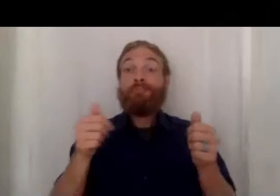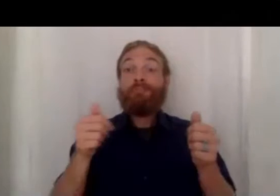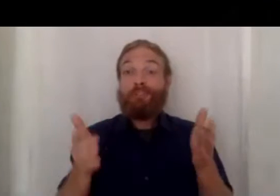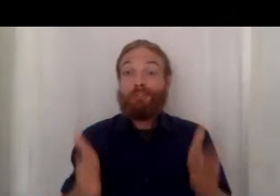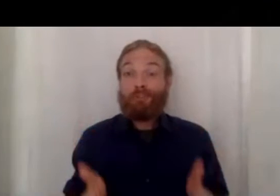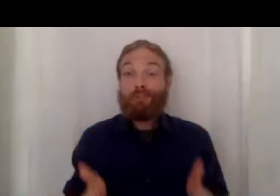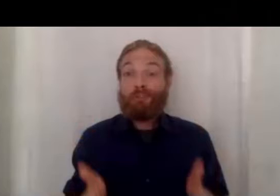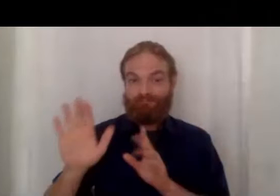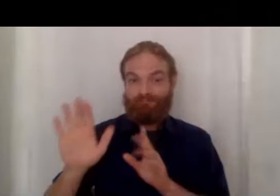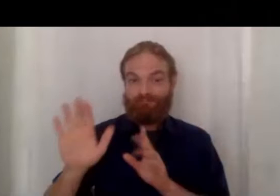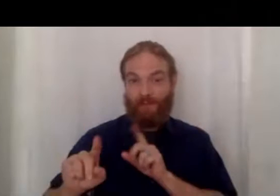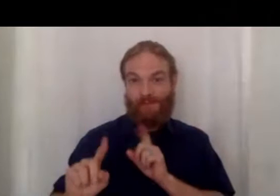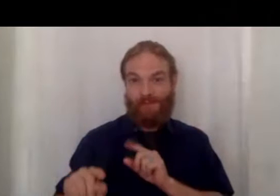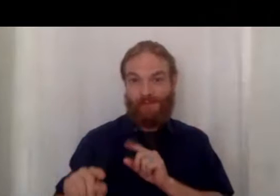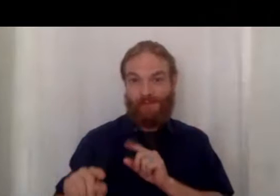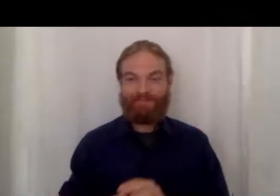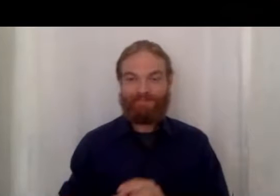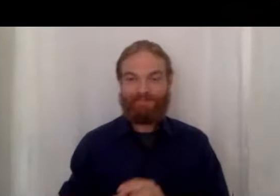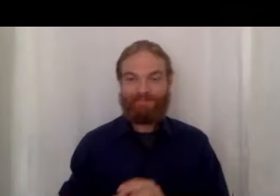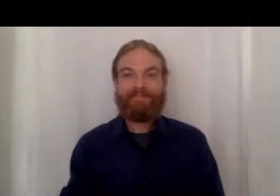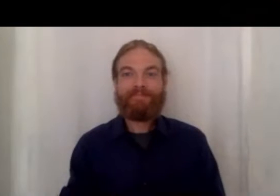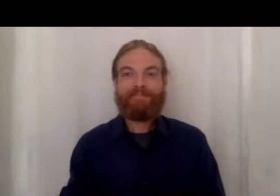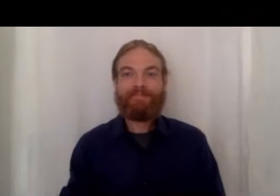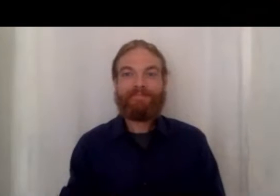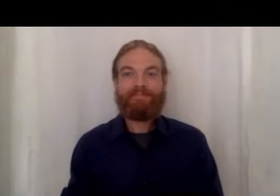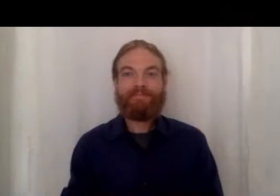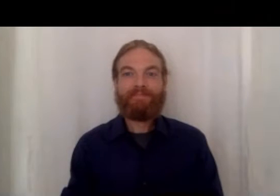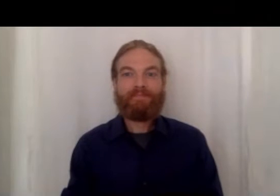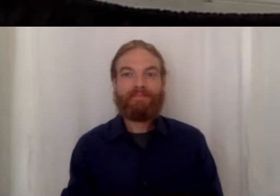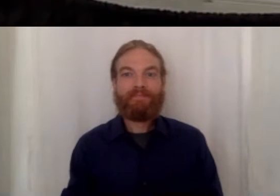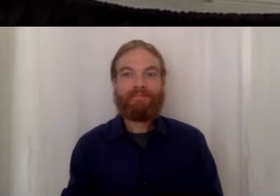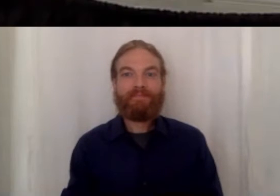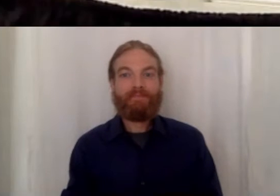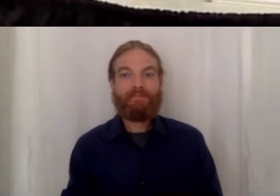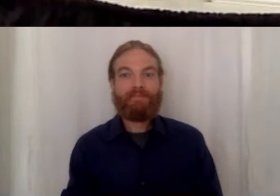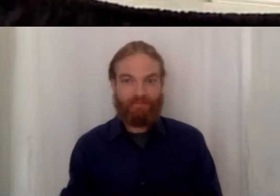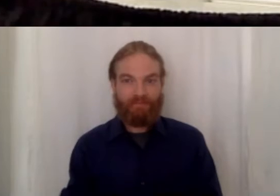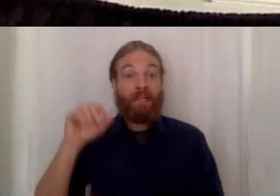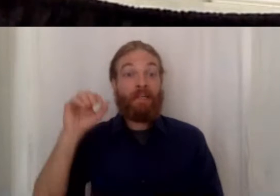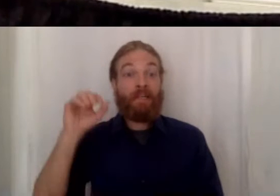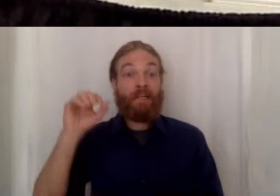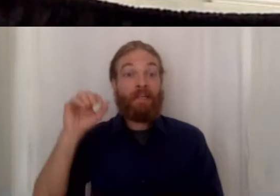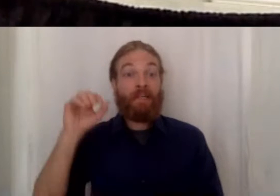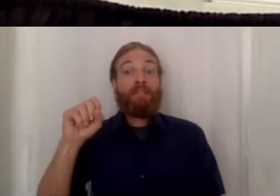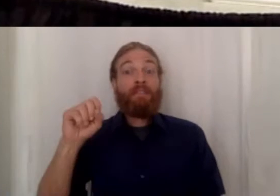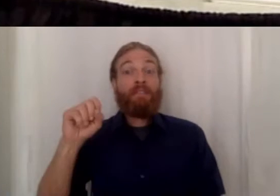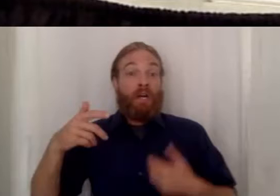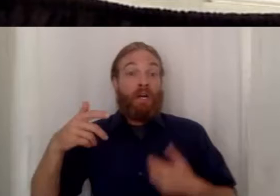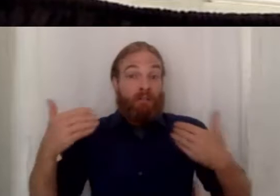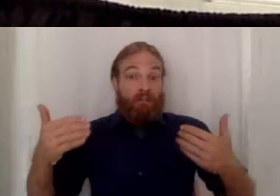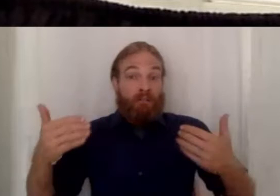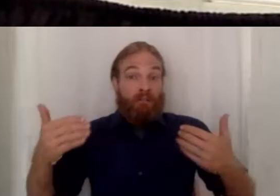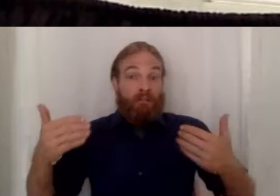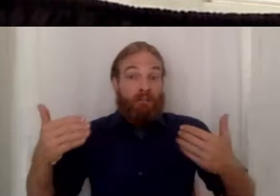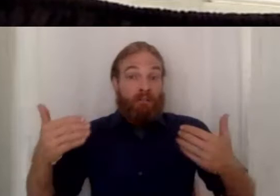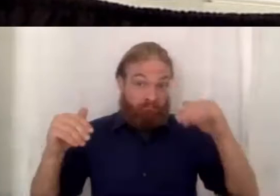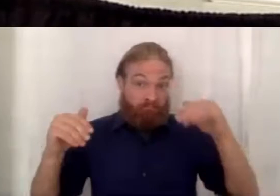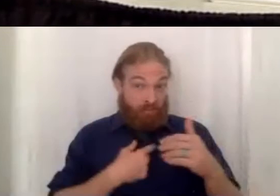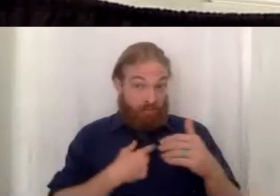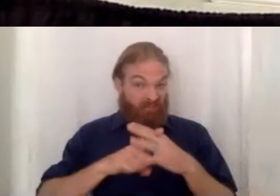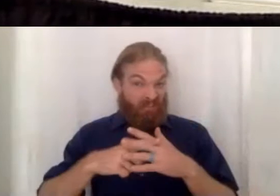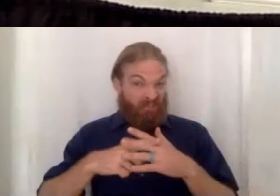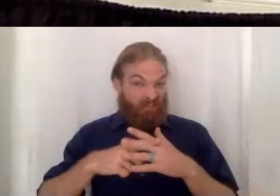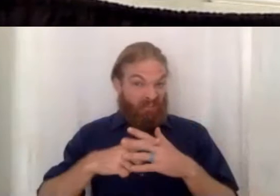I hope that we have, we're going to start off with a presentation within the COVID